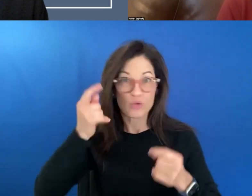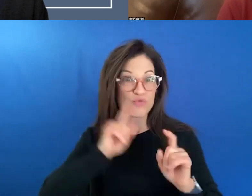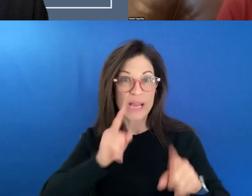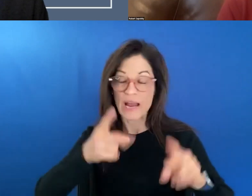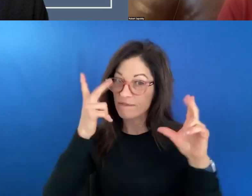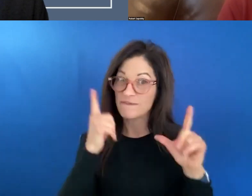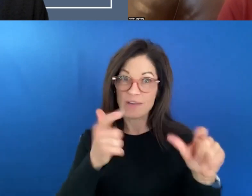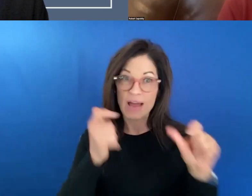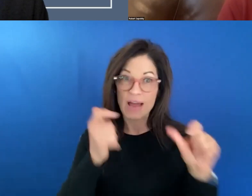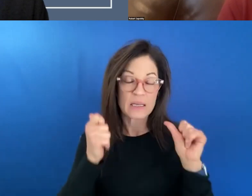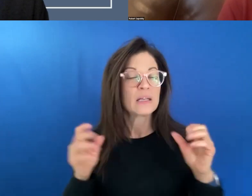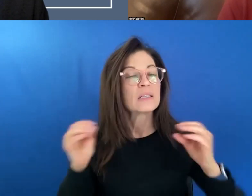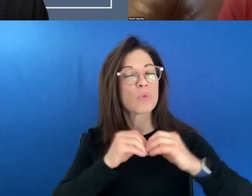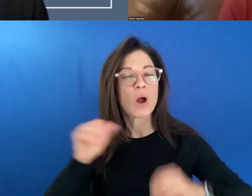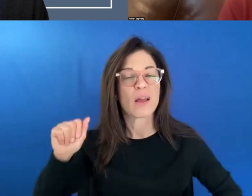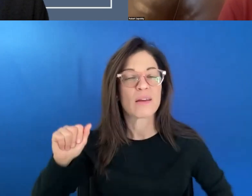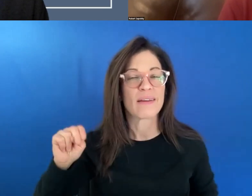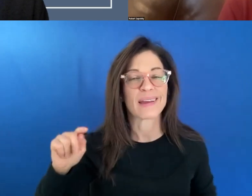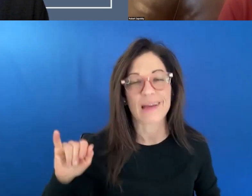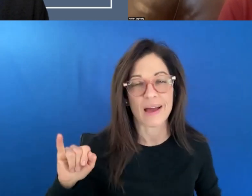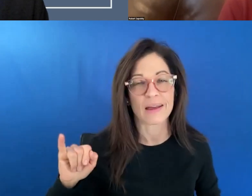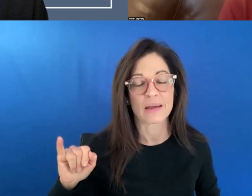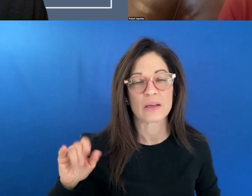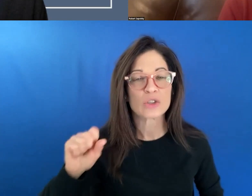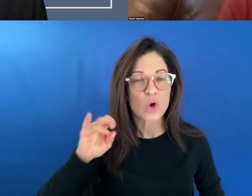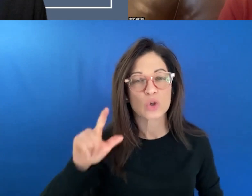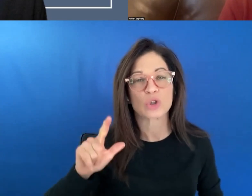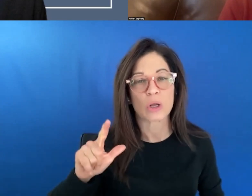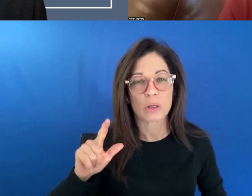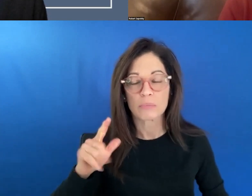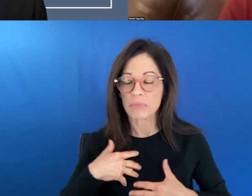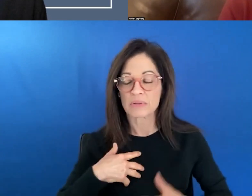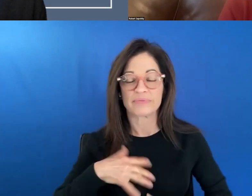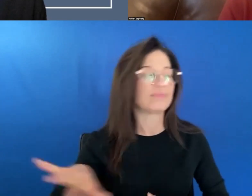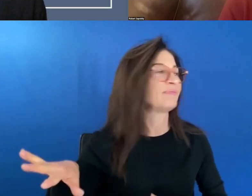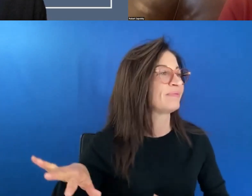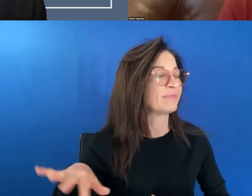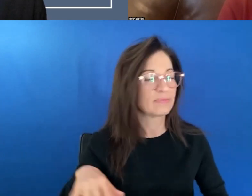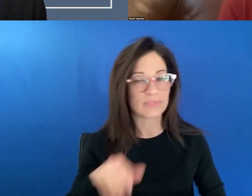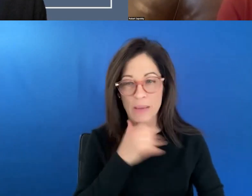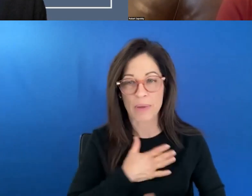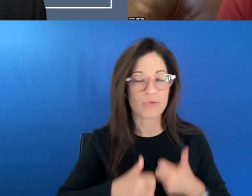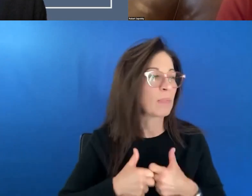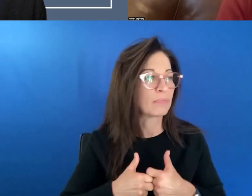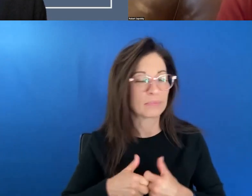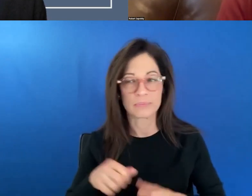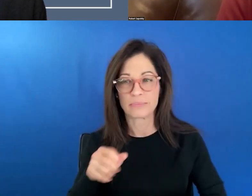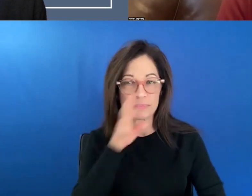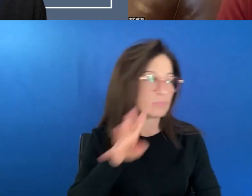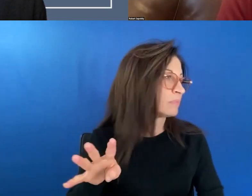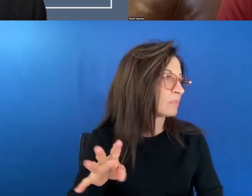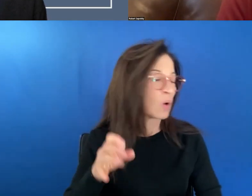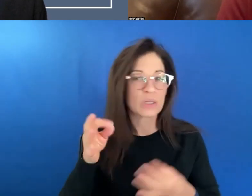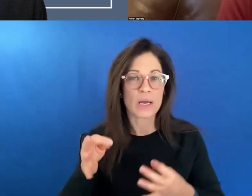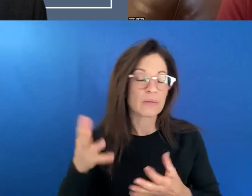more antisocial the responses are going to be, to look the other way, to decide it's not my problem, to decide, look, that's